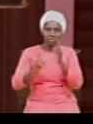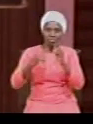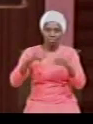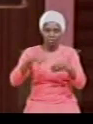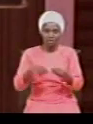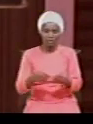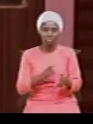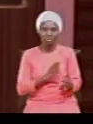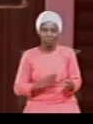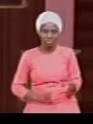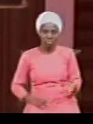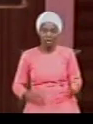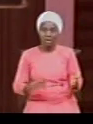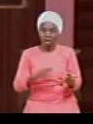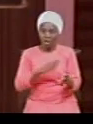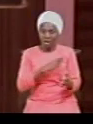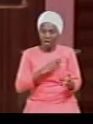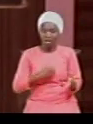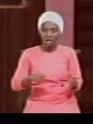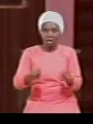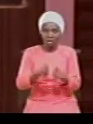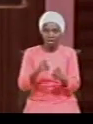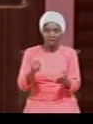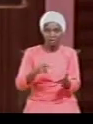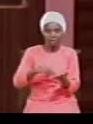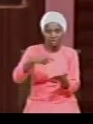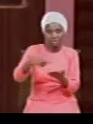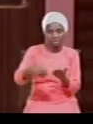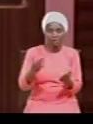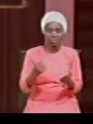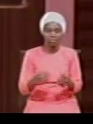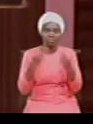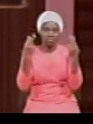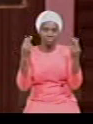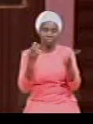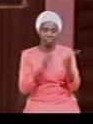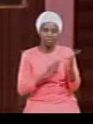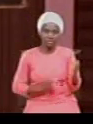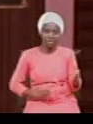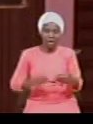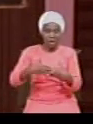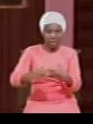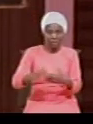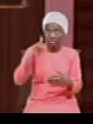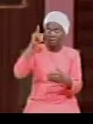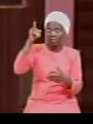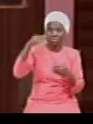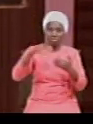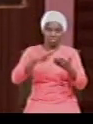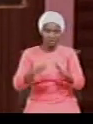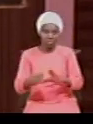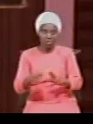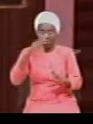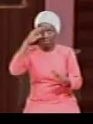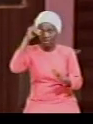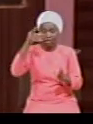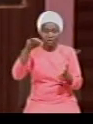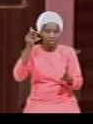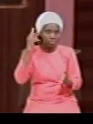Christ. As a result of the victory of Christ, after he died, he was